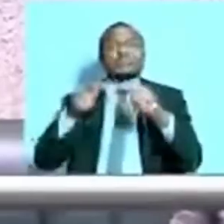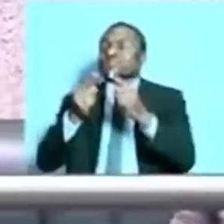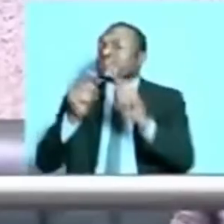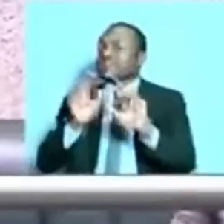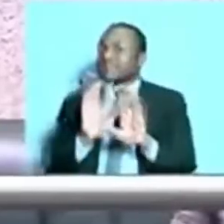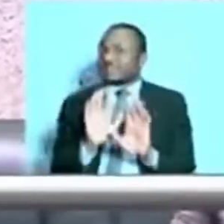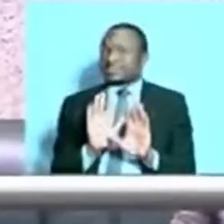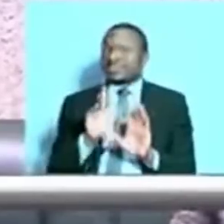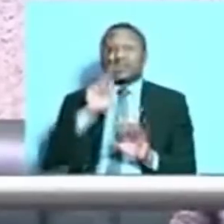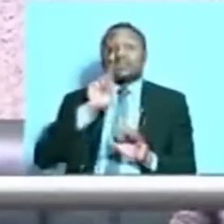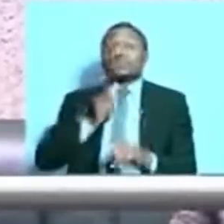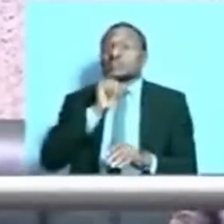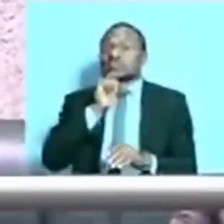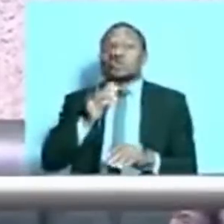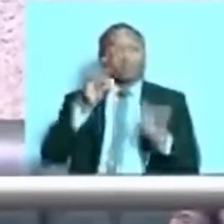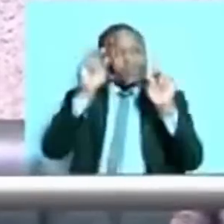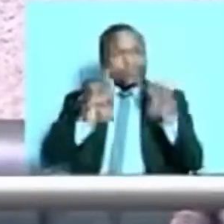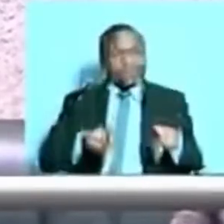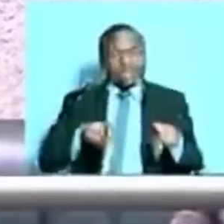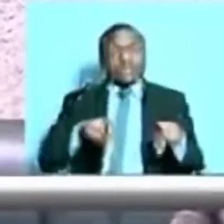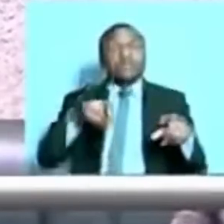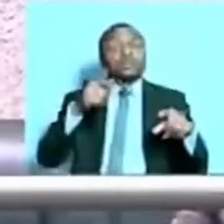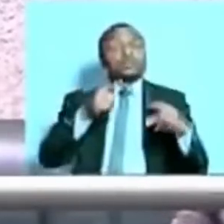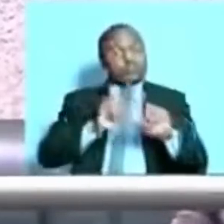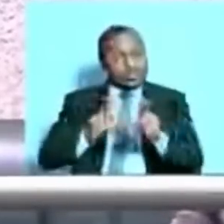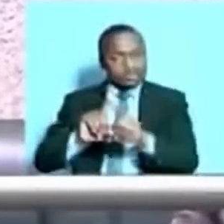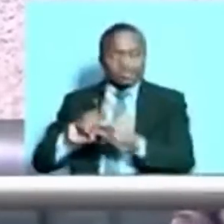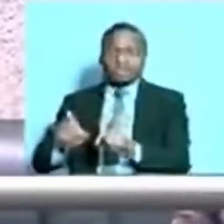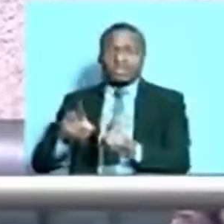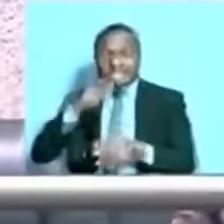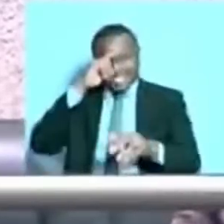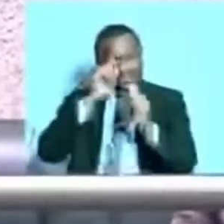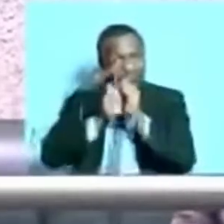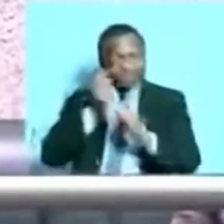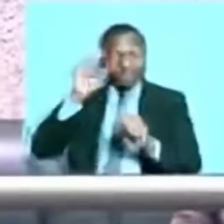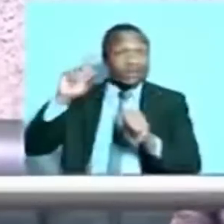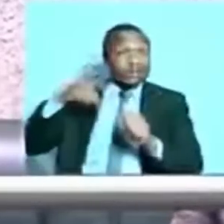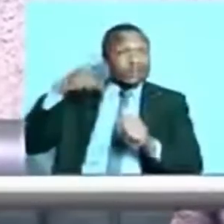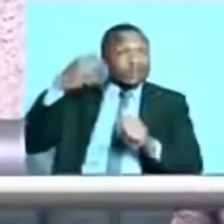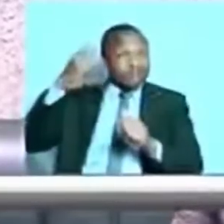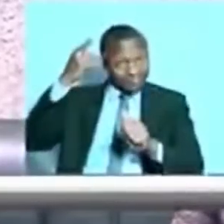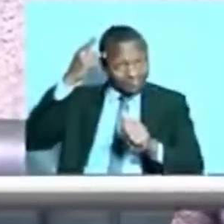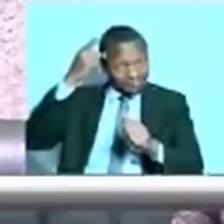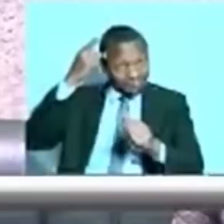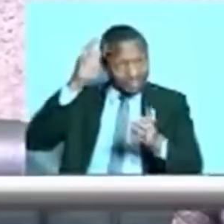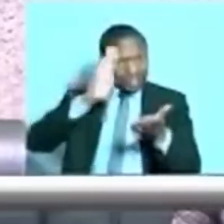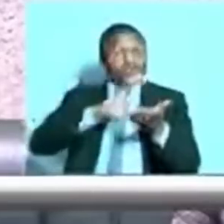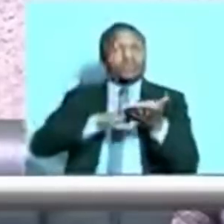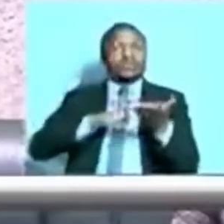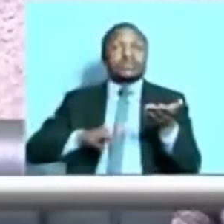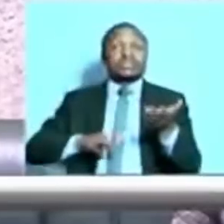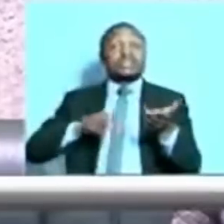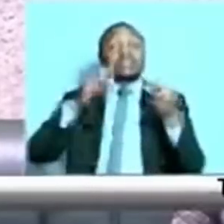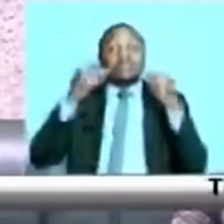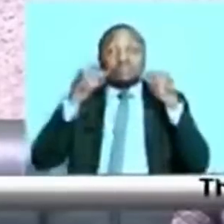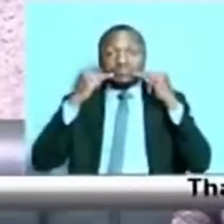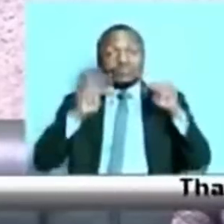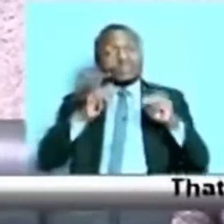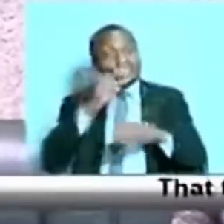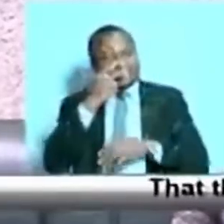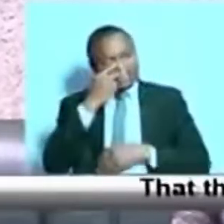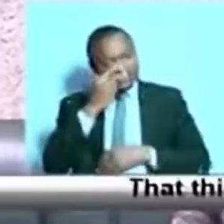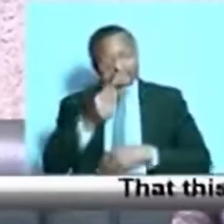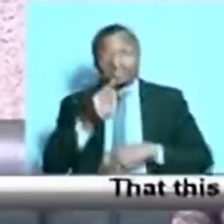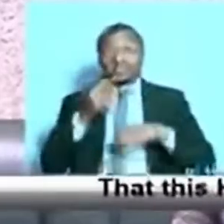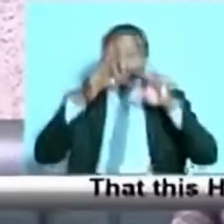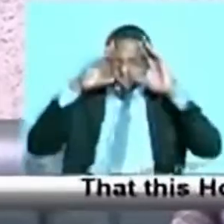not have personal differences based on the difference of the political ideology. That was the message I saw from the president